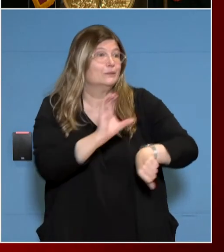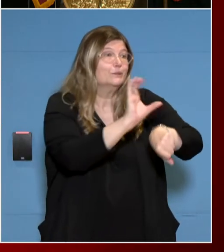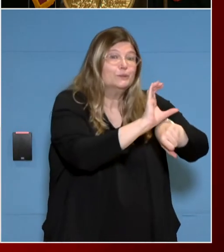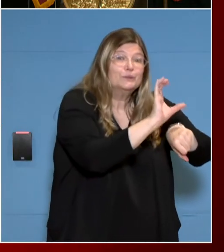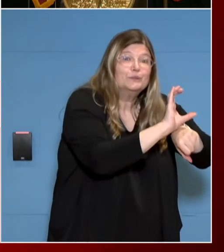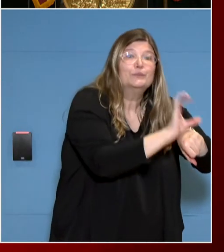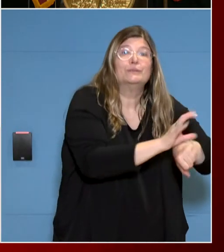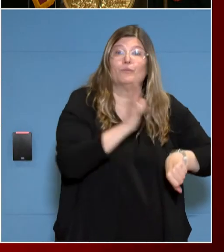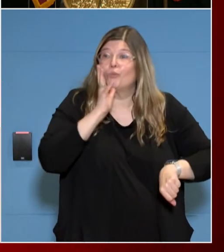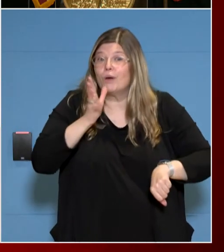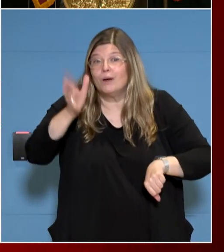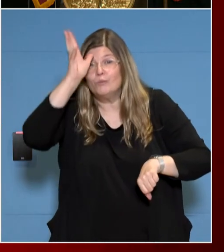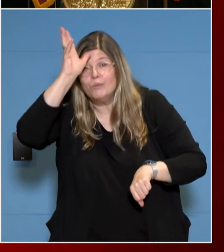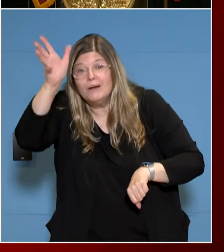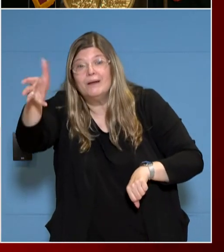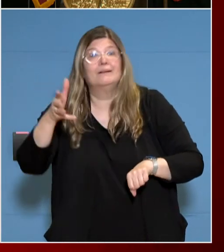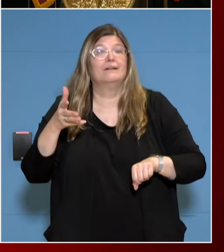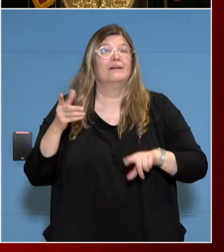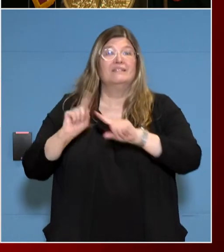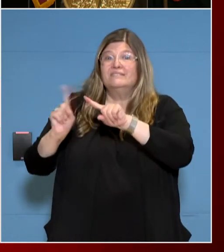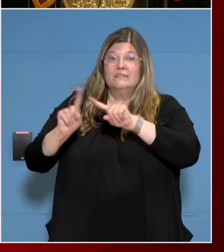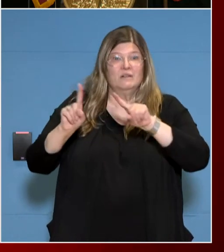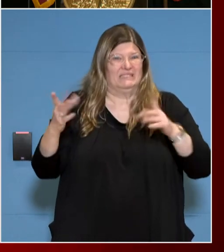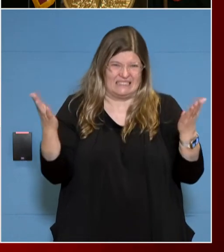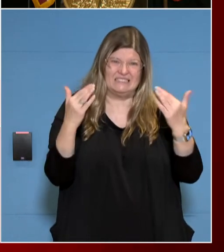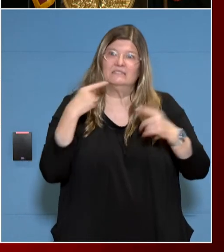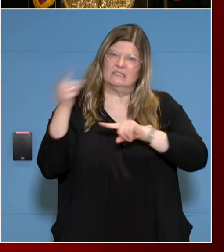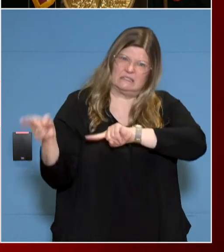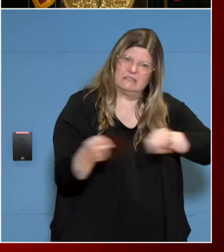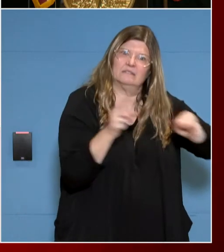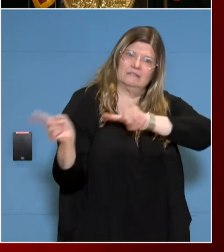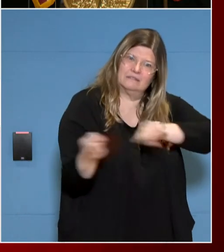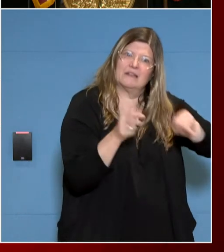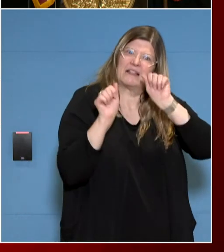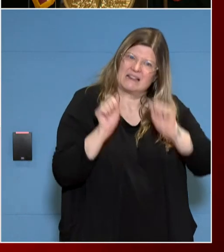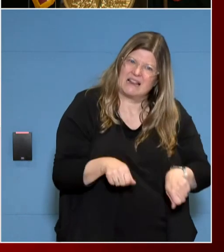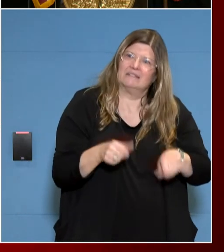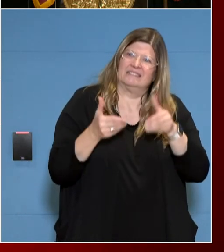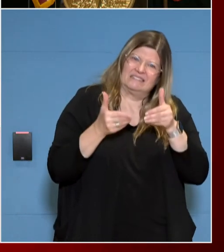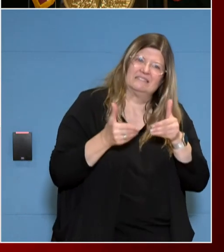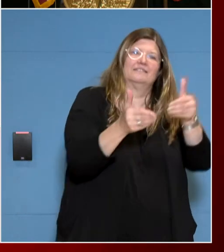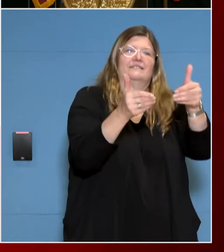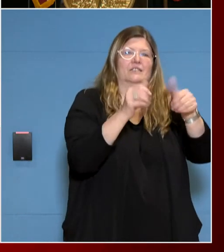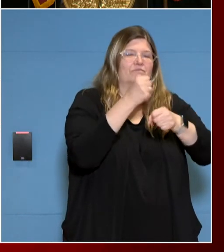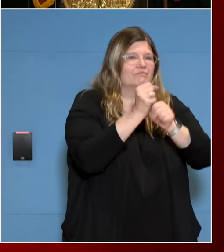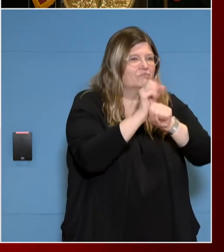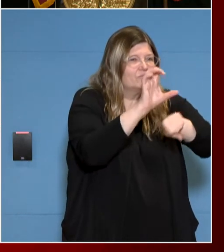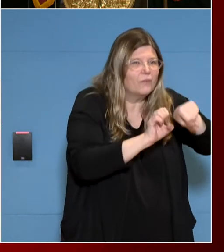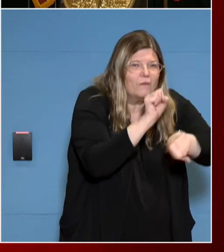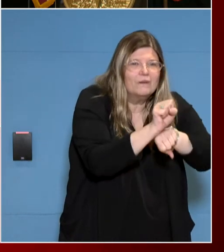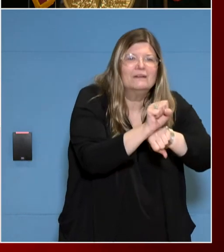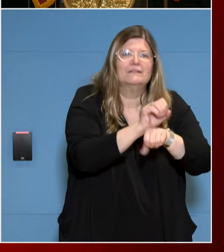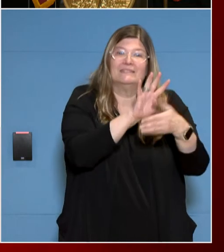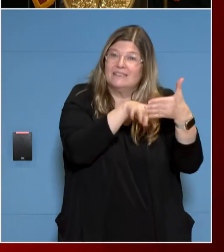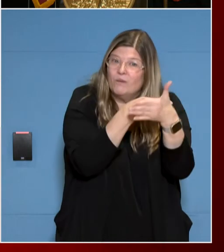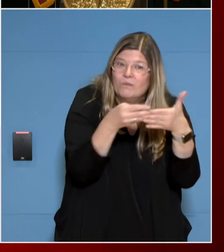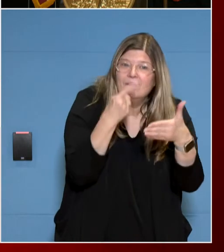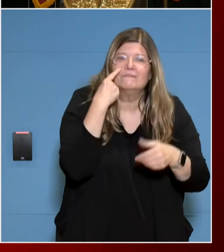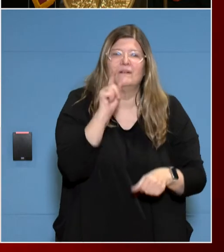friends, and see if they need any assistance in making an appointment or getting to where they need to be to get